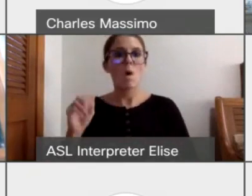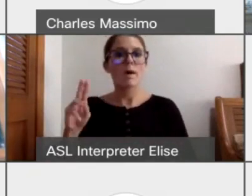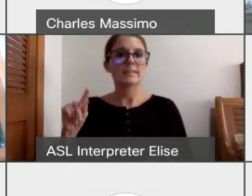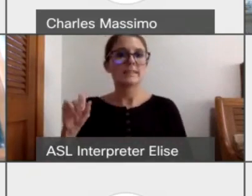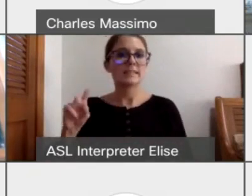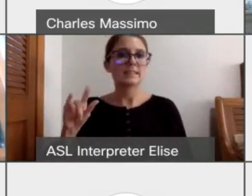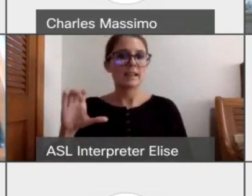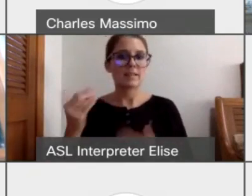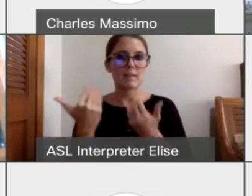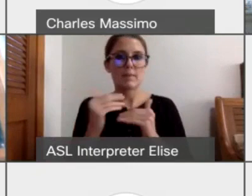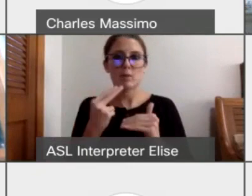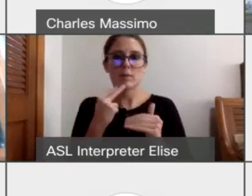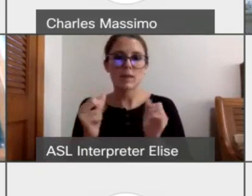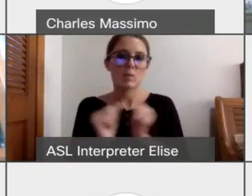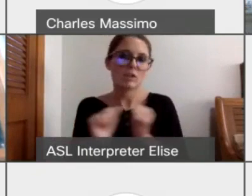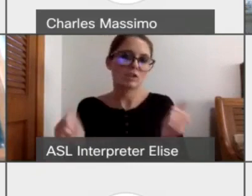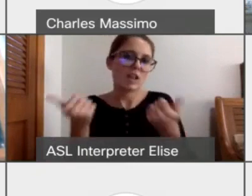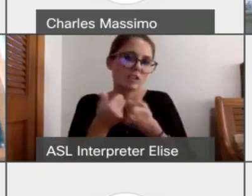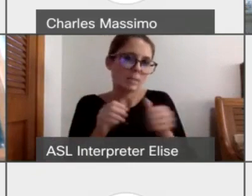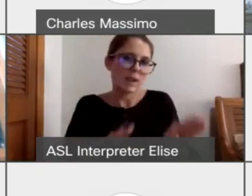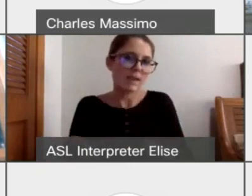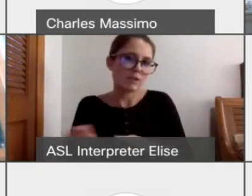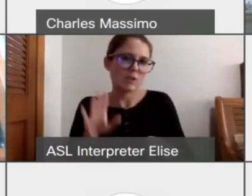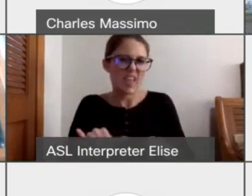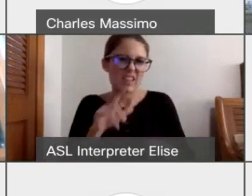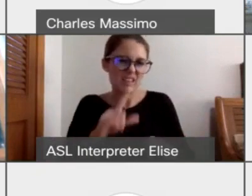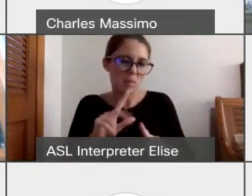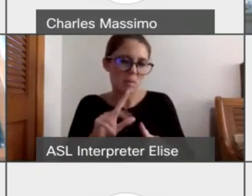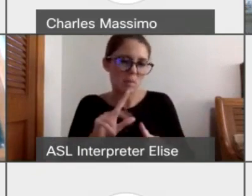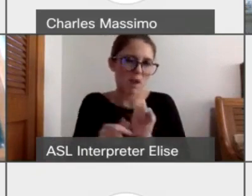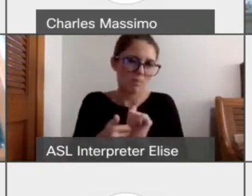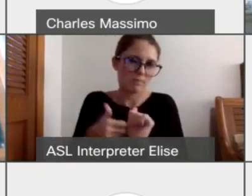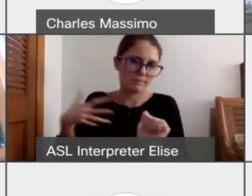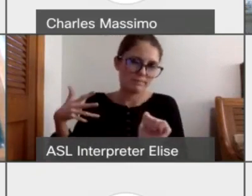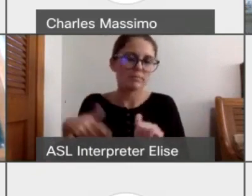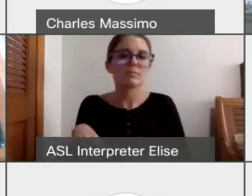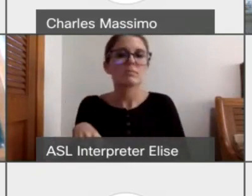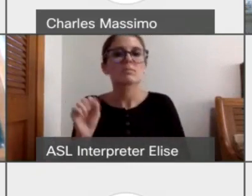with challenging behaviors, just to give you a little background. So I want to